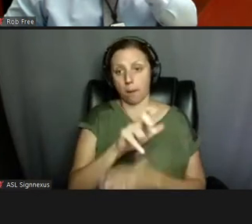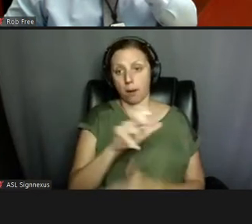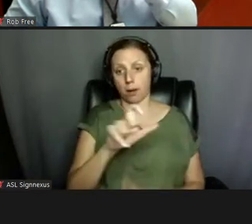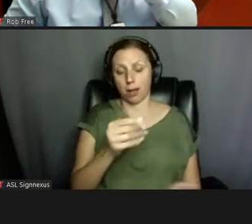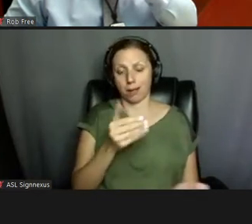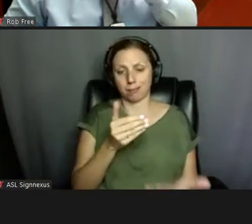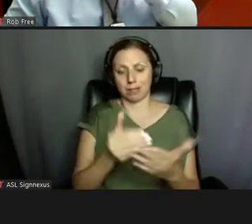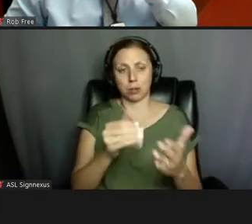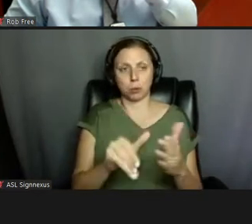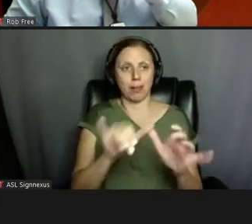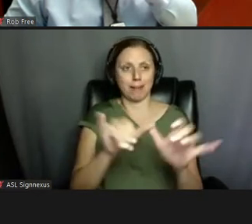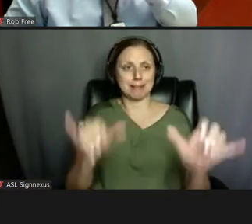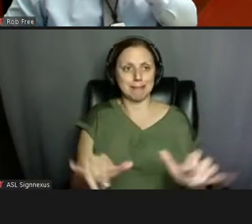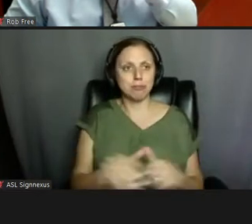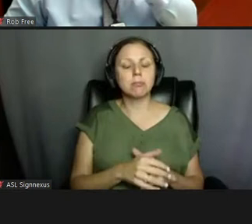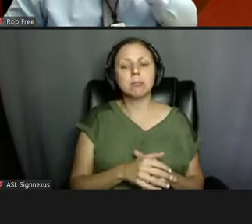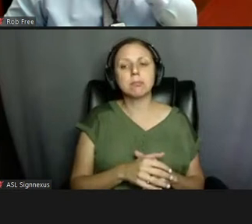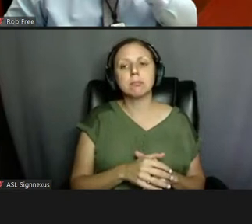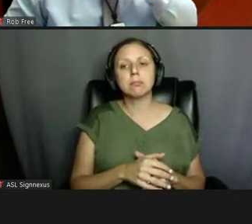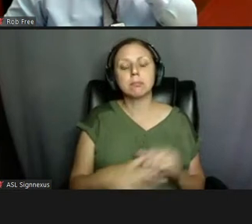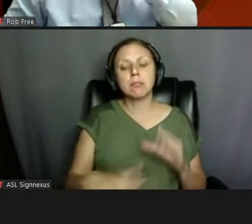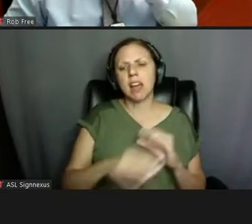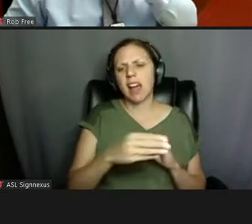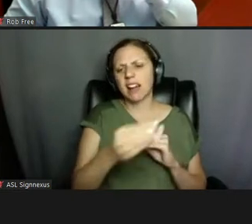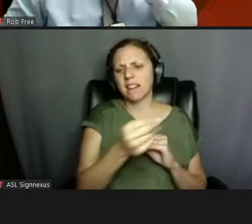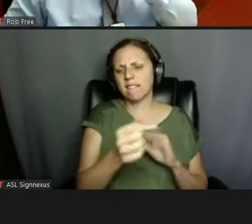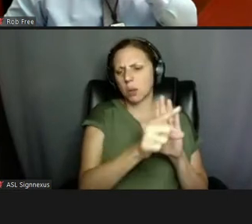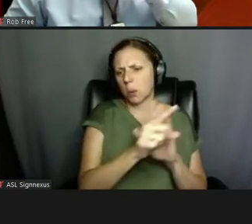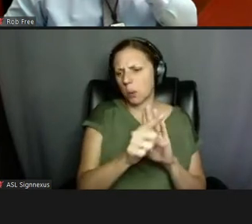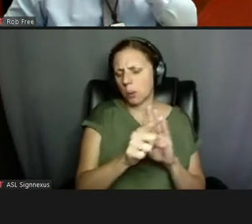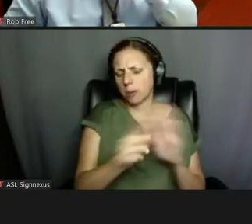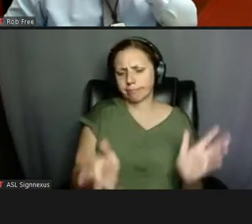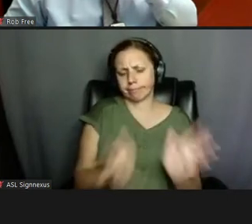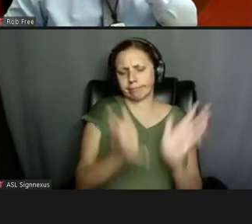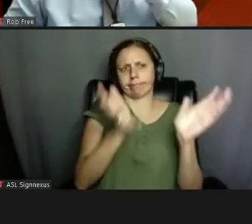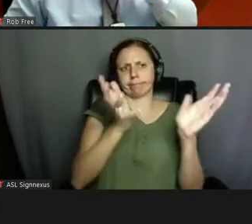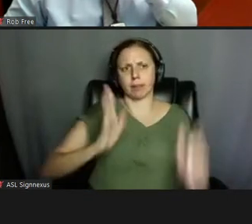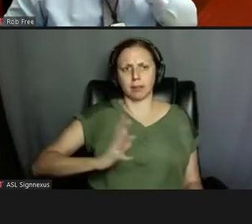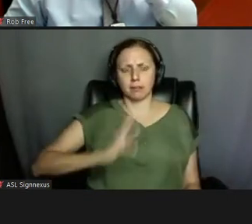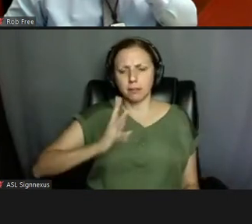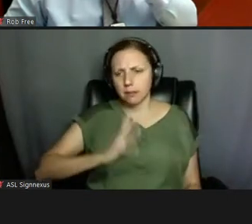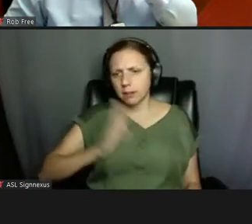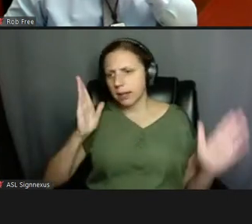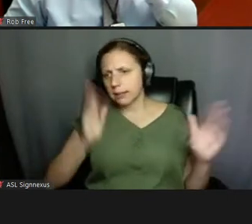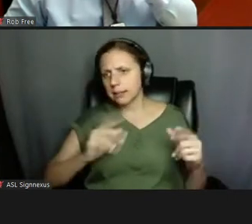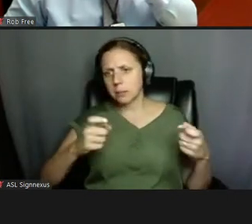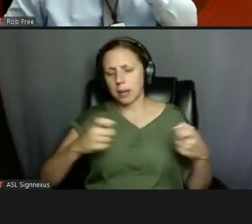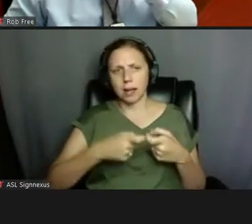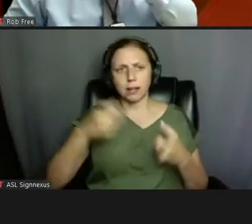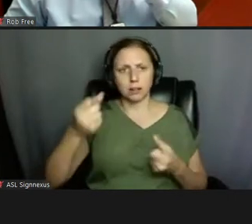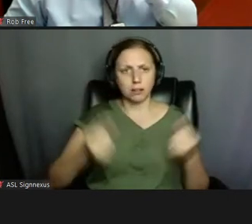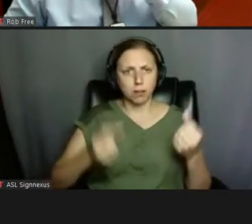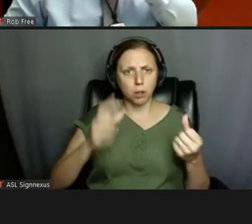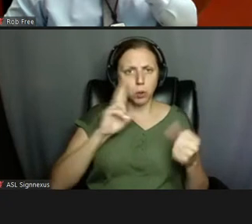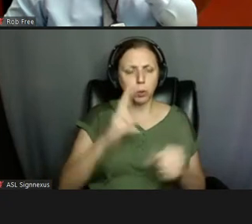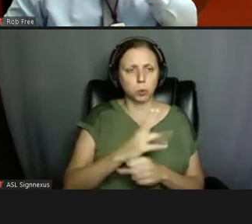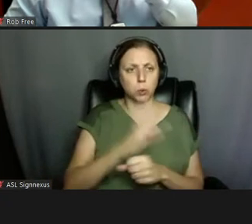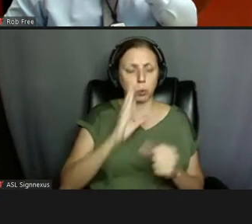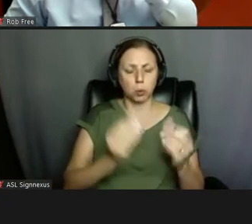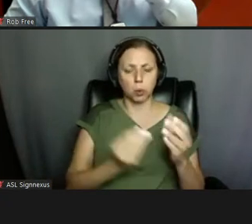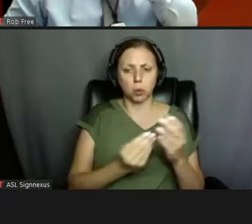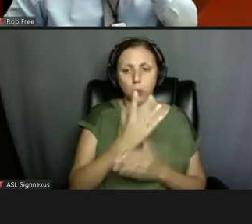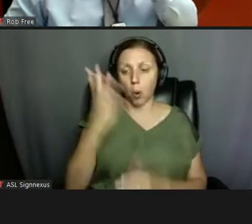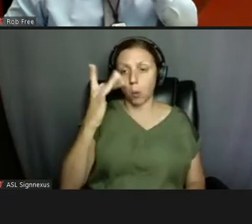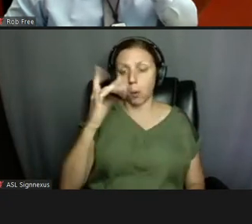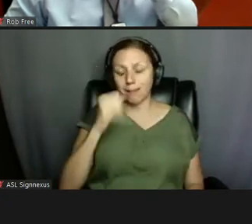the station. Adding a couple of bells and whistles and anticipating electric vehicle usage will grow. Why not cover the parking